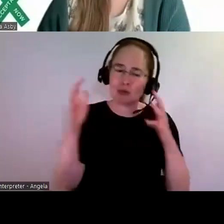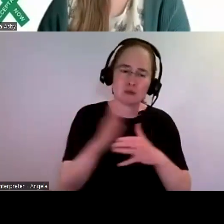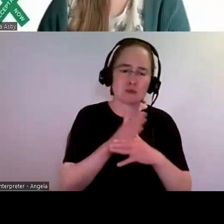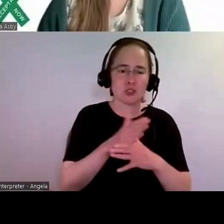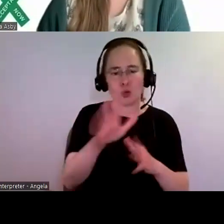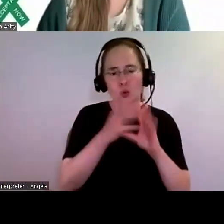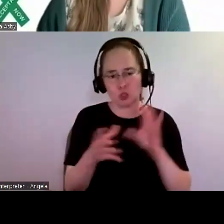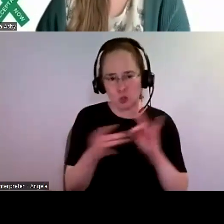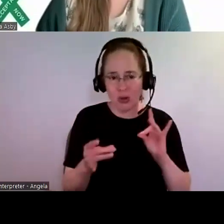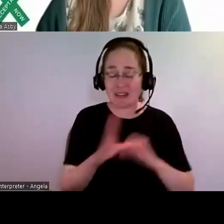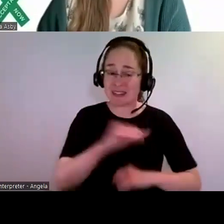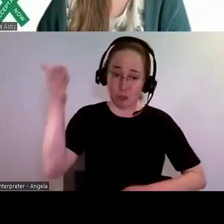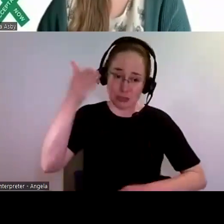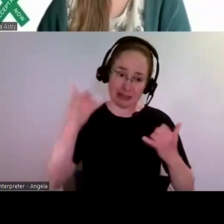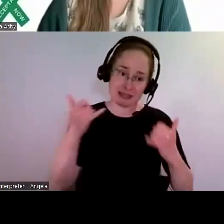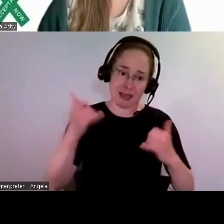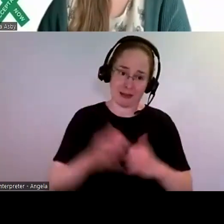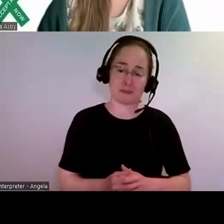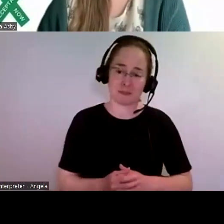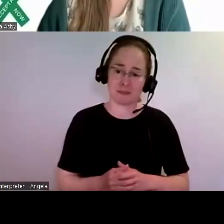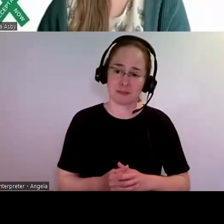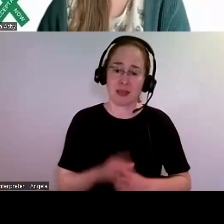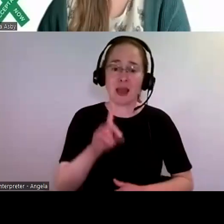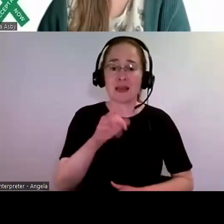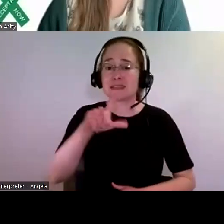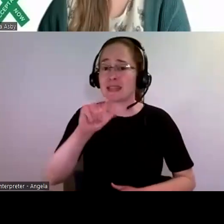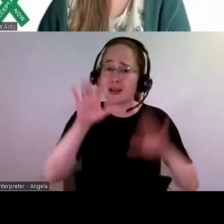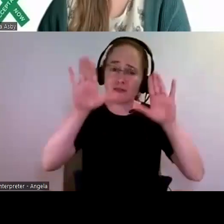stories and for presenting today. And Dana, you did a